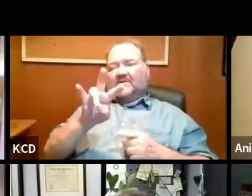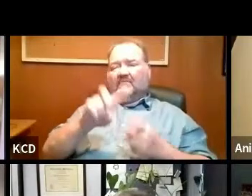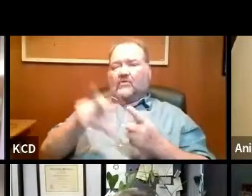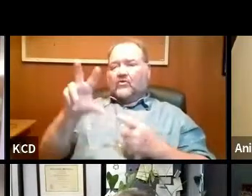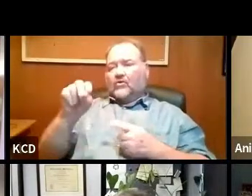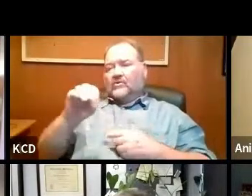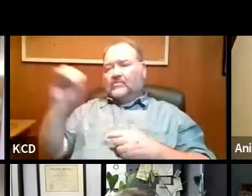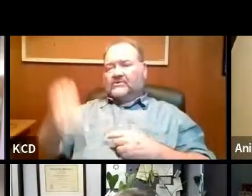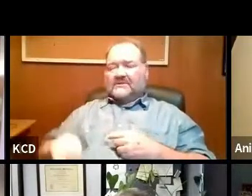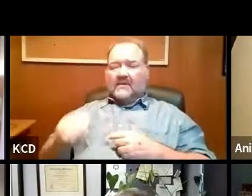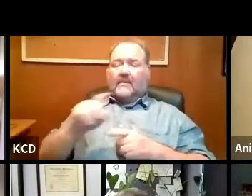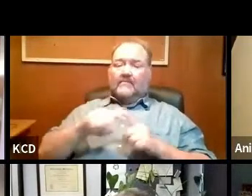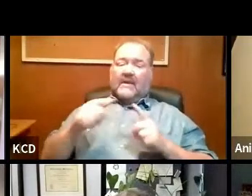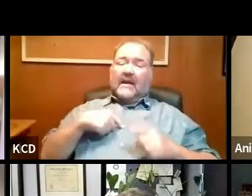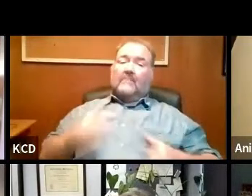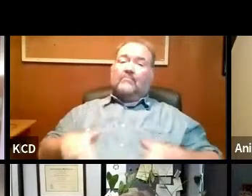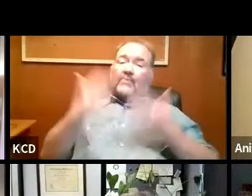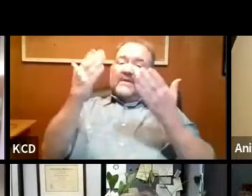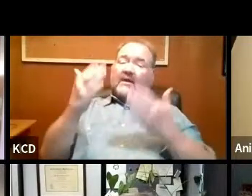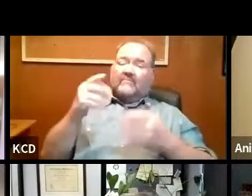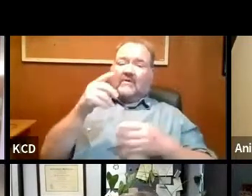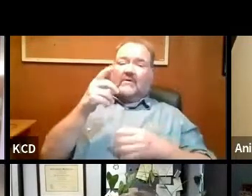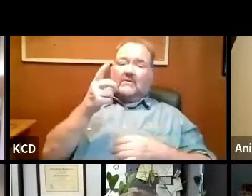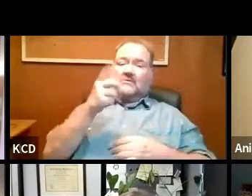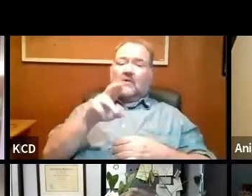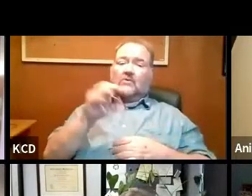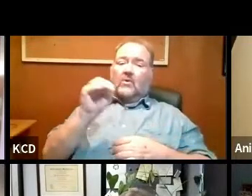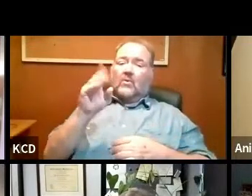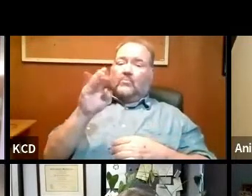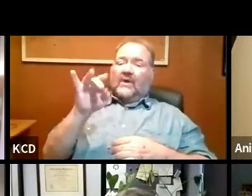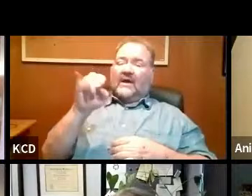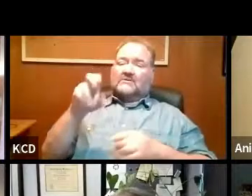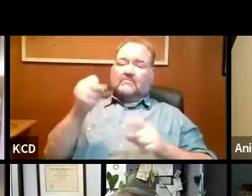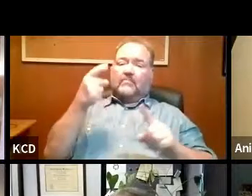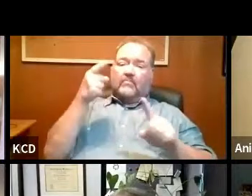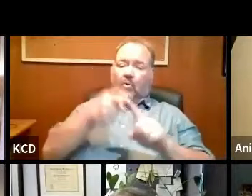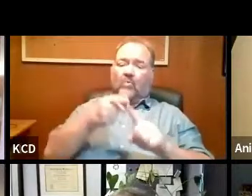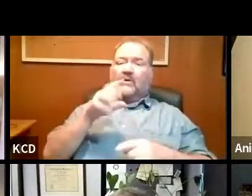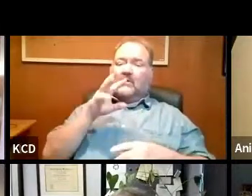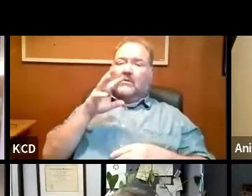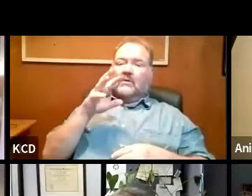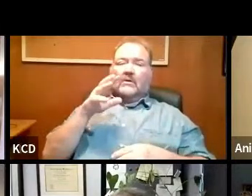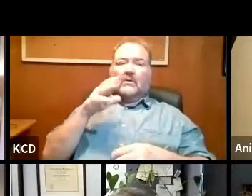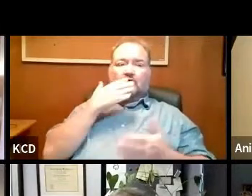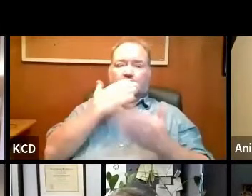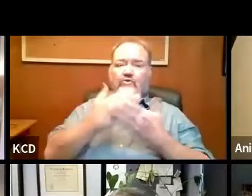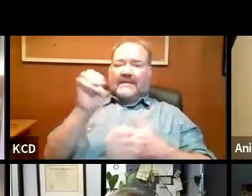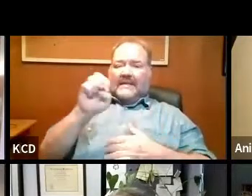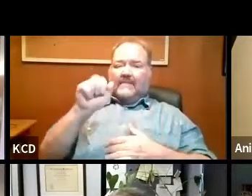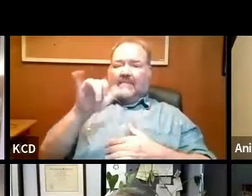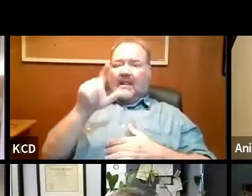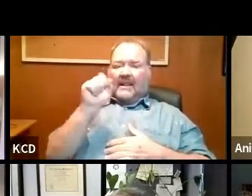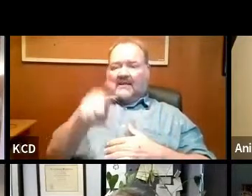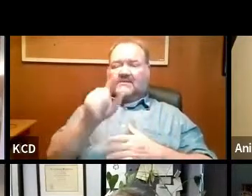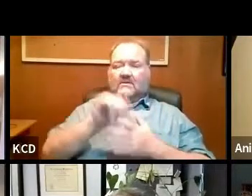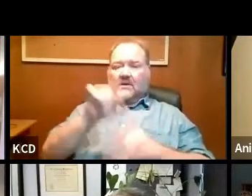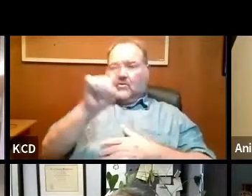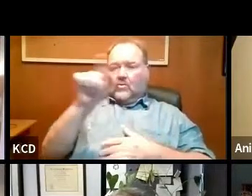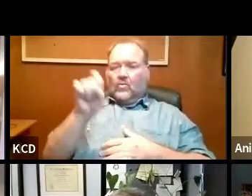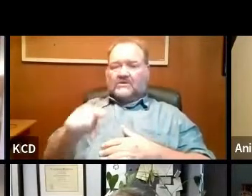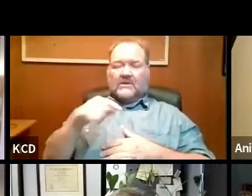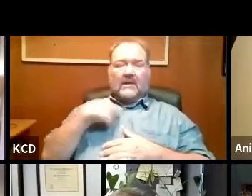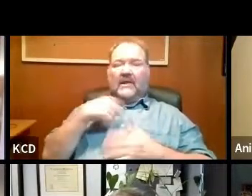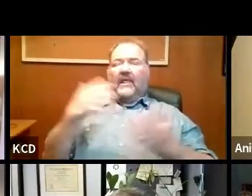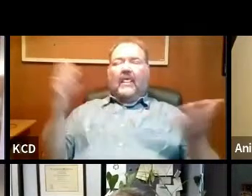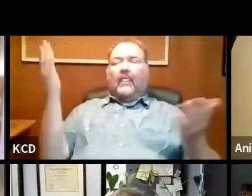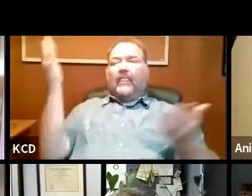range. But I bring it up specifically to Dr. O'Brien's point, is that it was a really thoughtful email asking that question, and just totally